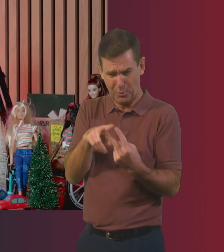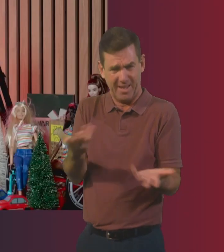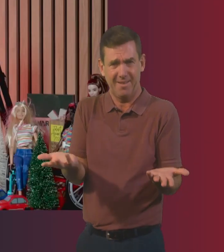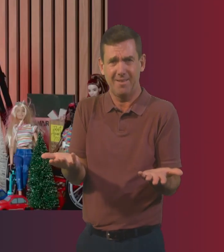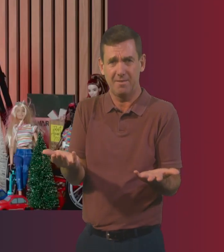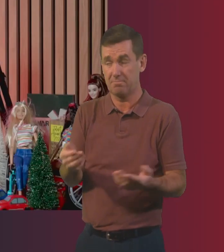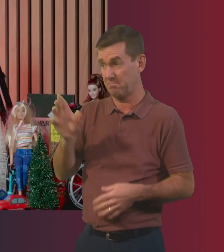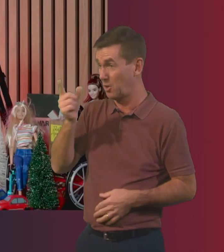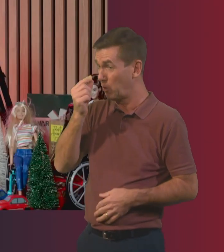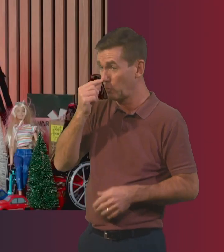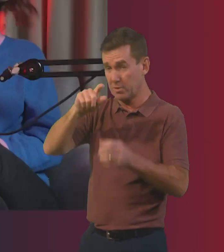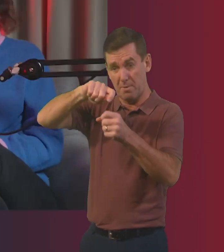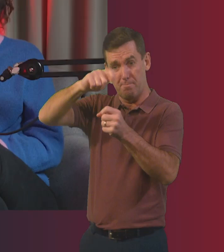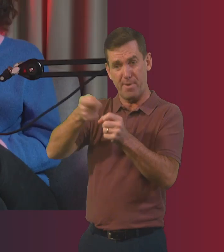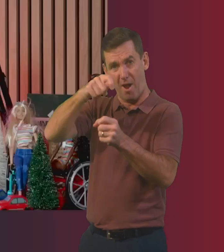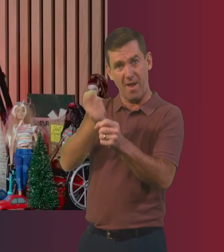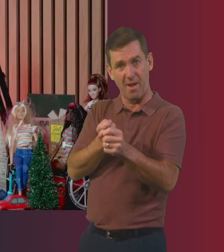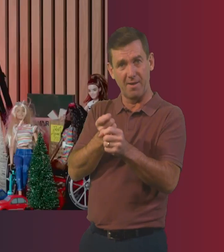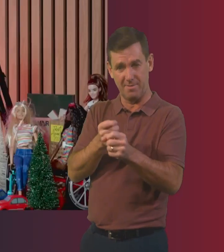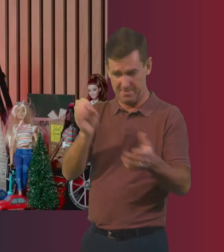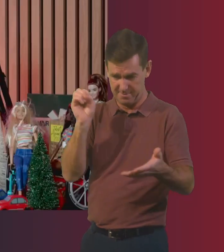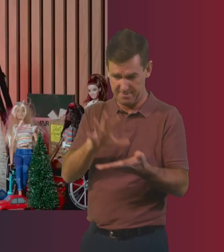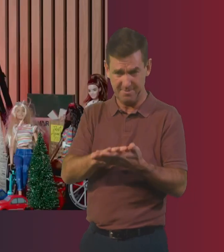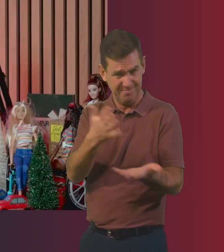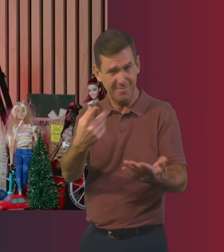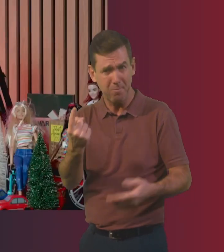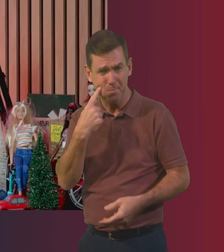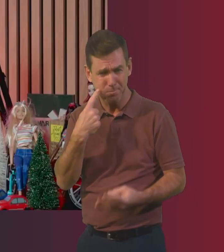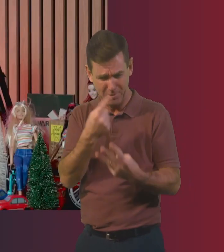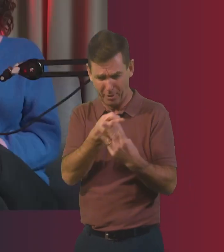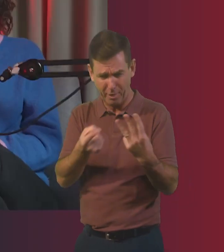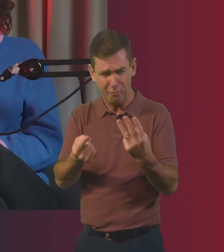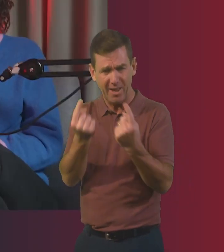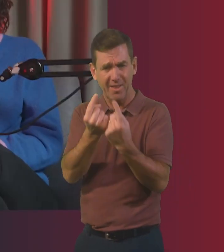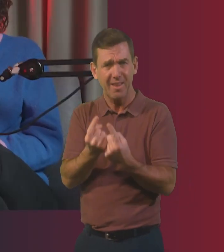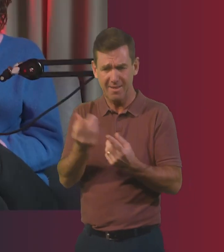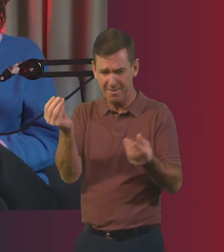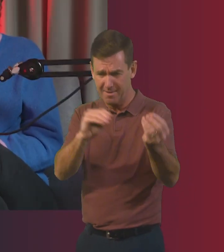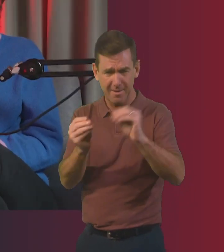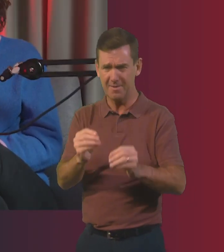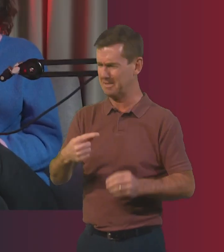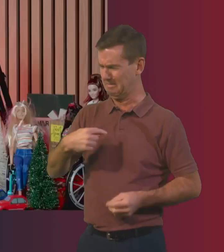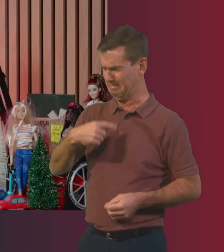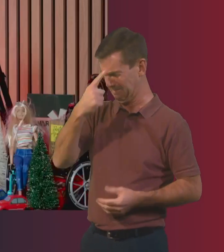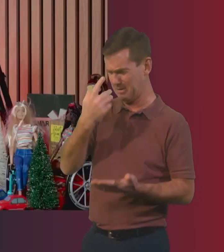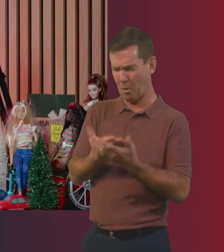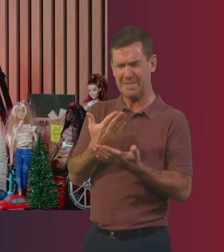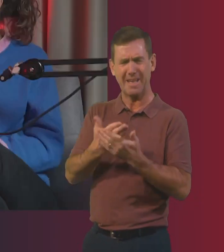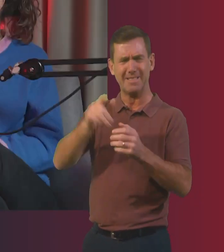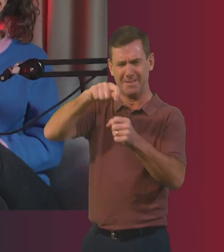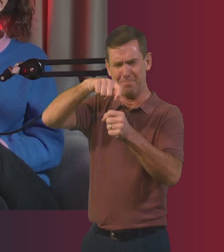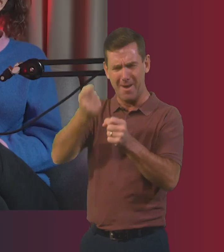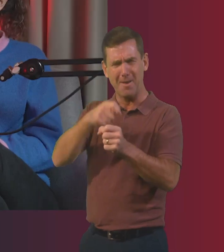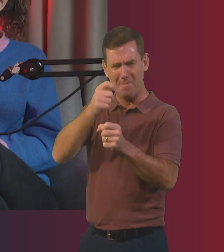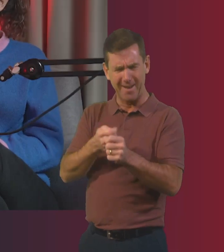put a banana in the middle. Yeah. You could put 3 ingredients. Wow. What's my obsession with bananas? Put mincemeat in